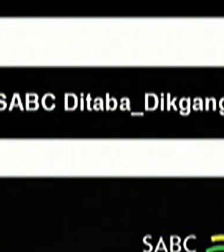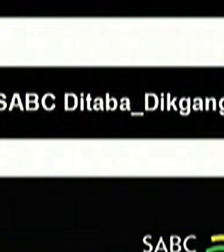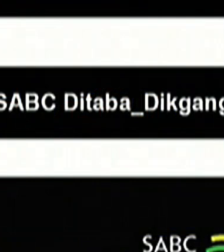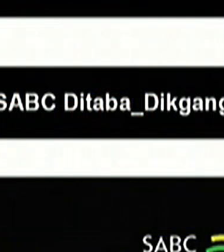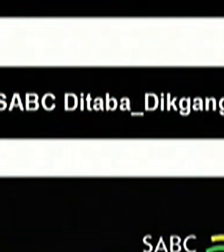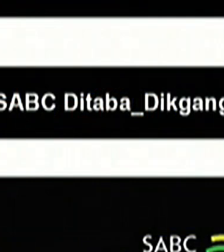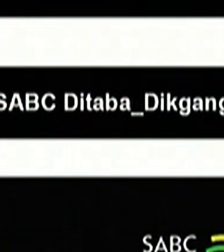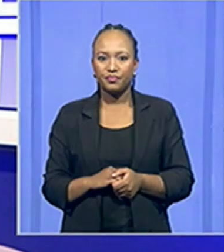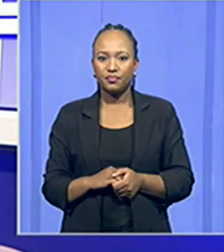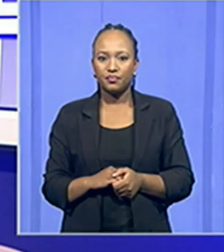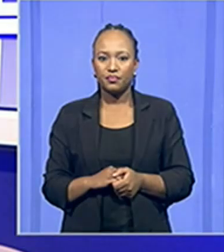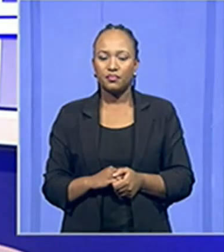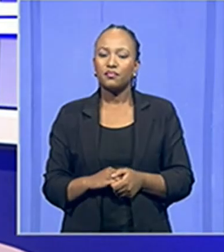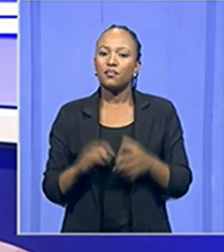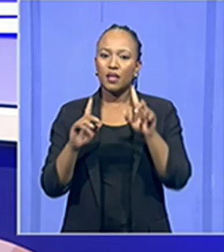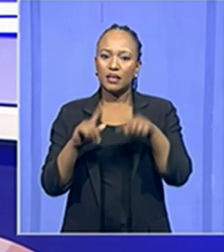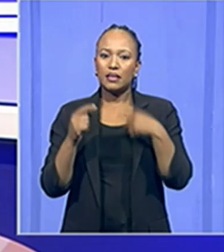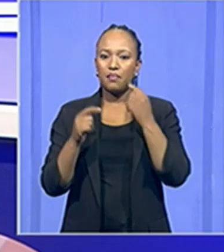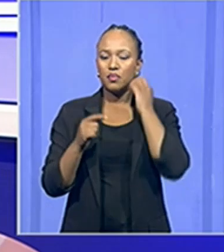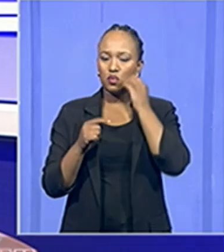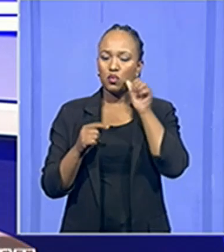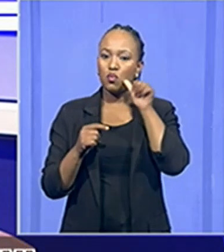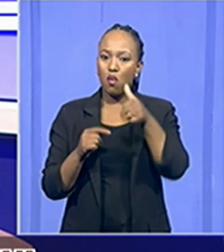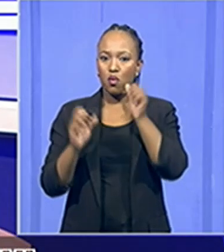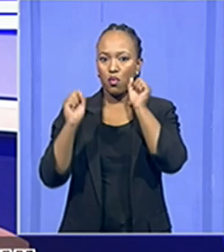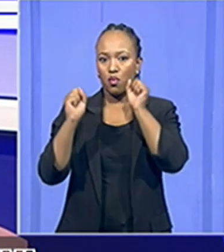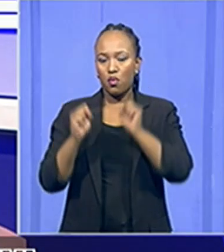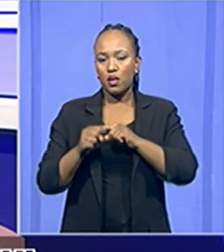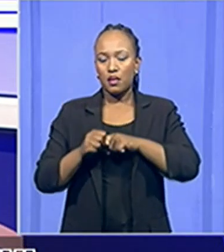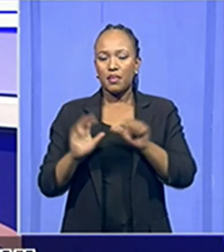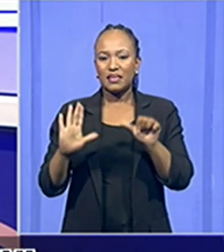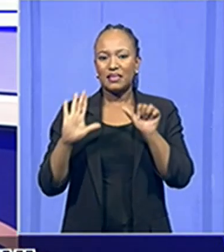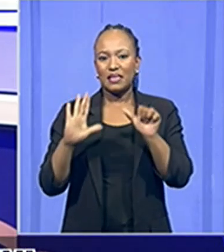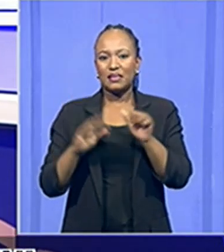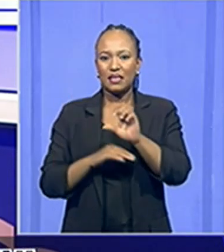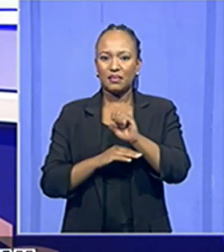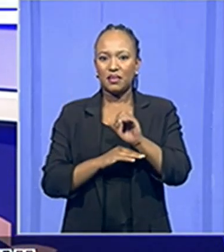sehlopha sa ditaba tša Sesotho ba tla lefa tšona go sasa ka iri ya boselela mo go SABC 2